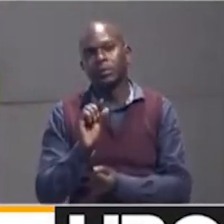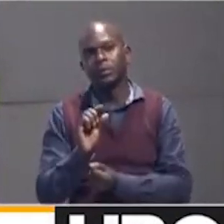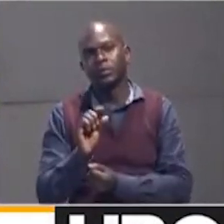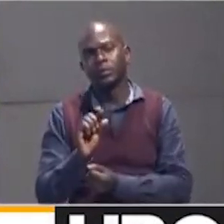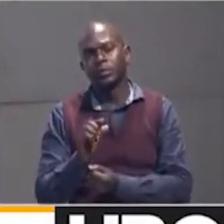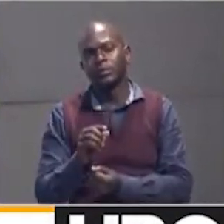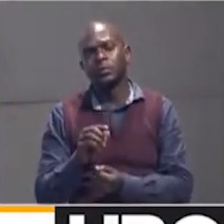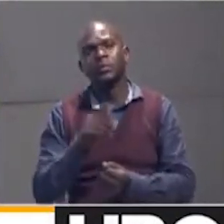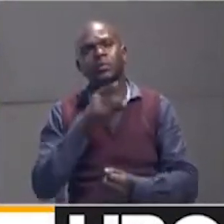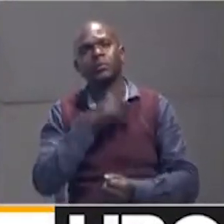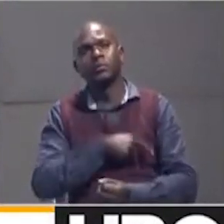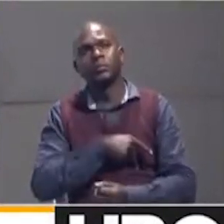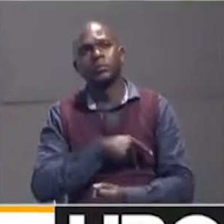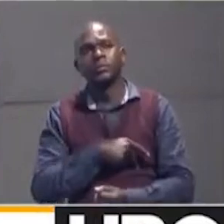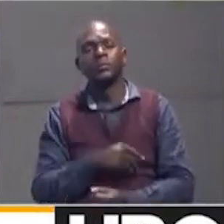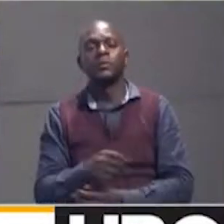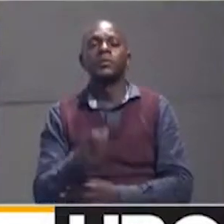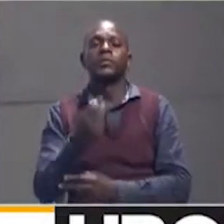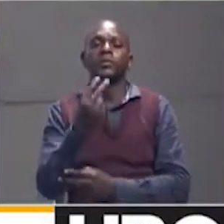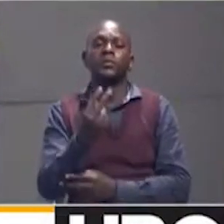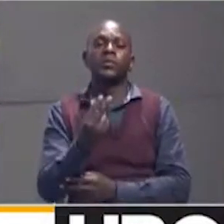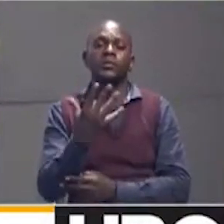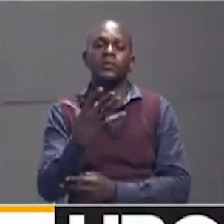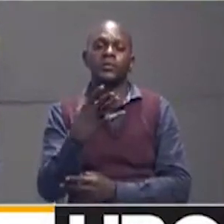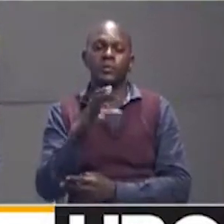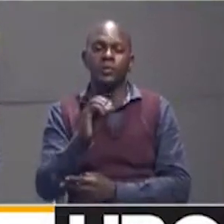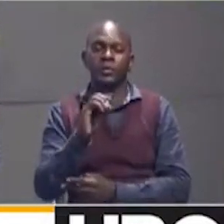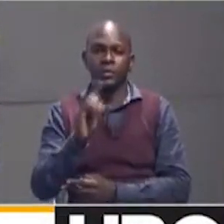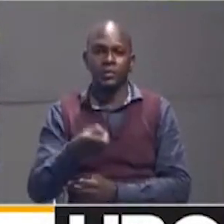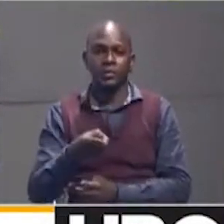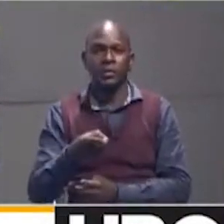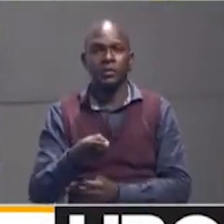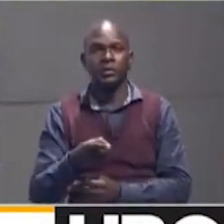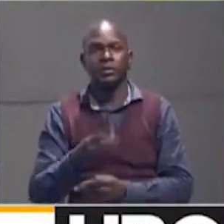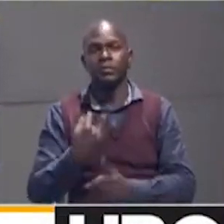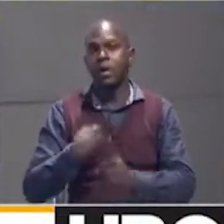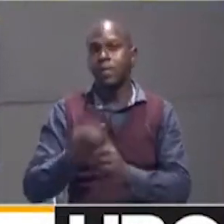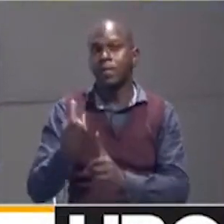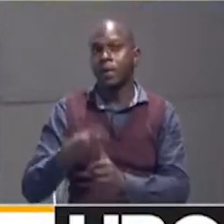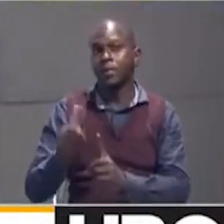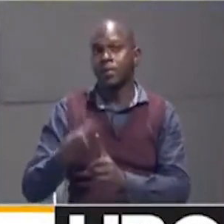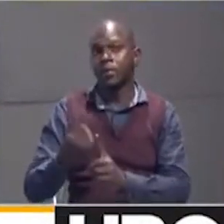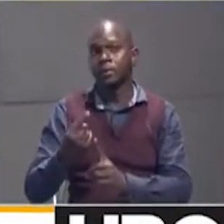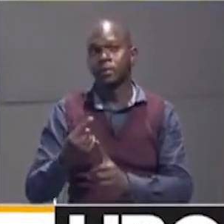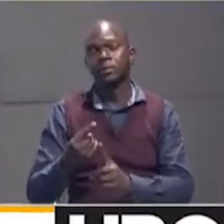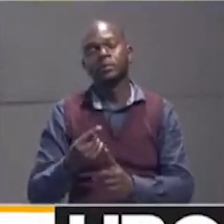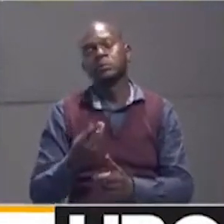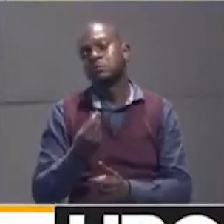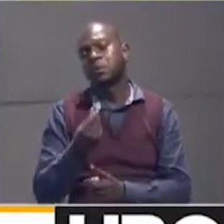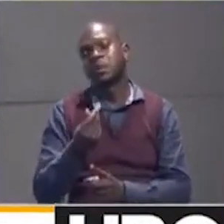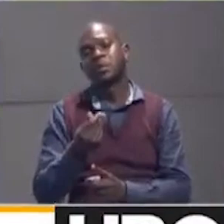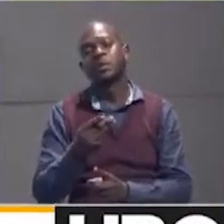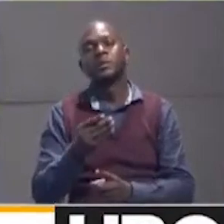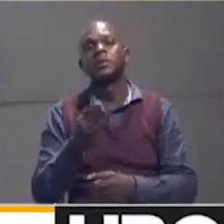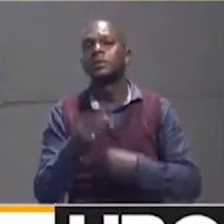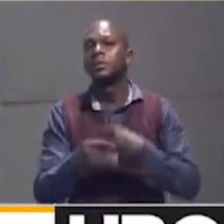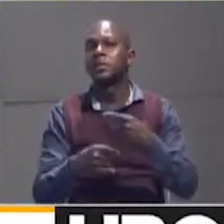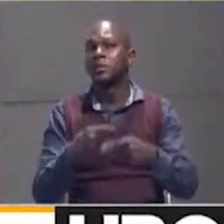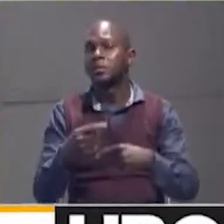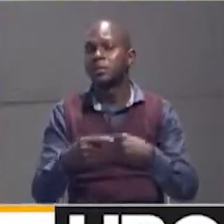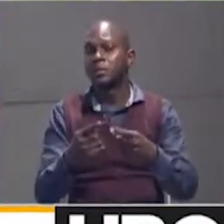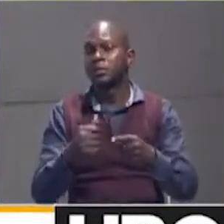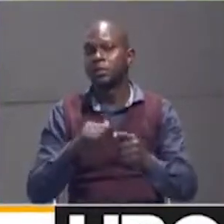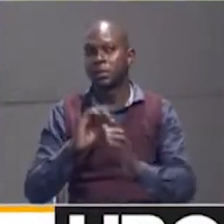earn? We earn only 250,000 per month. And that money cannot help sustain and even make the planning